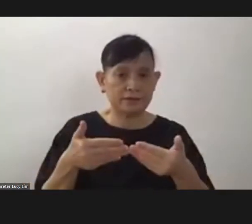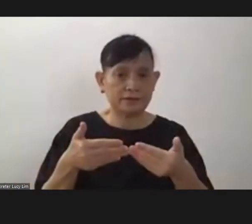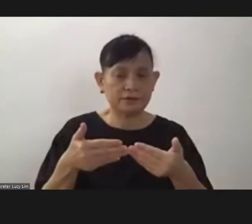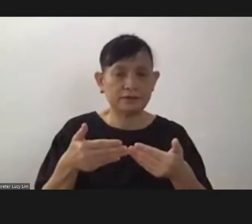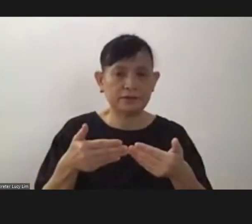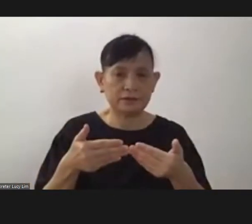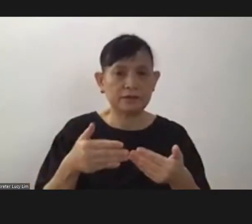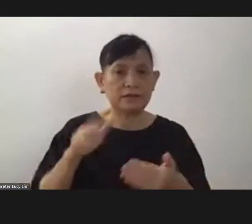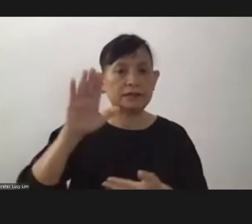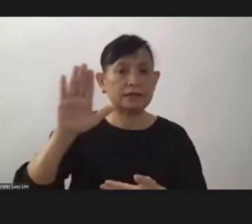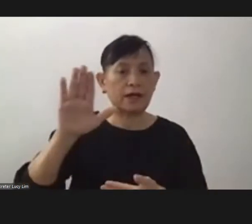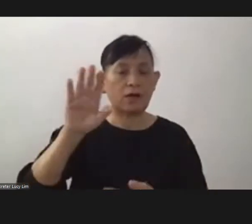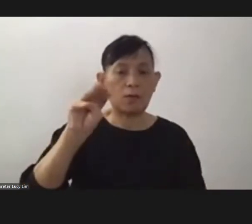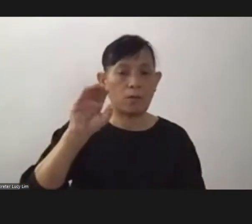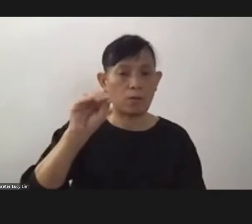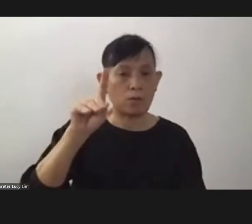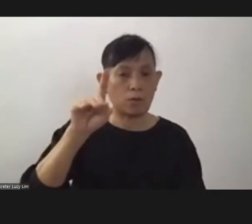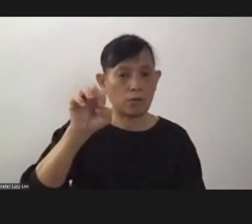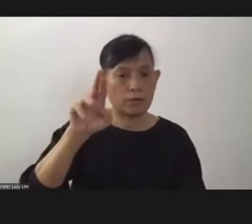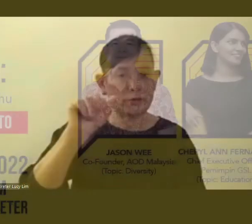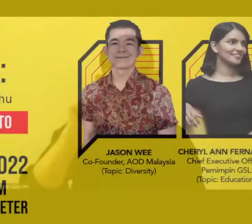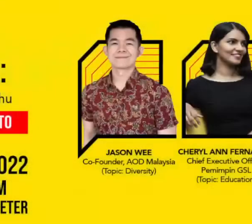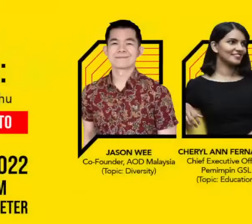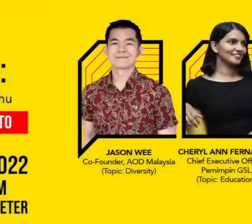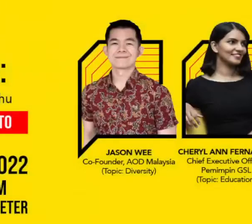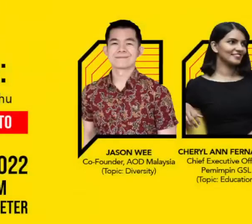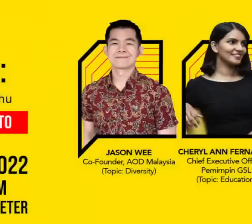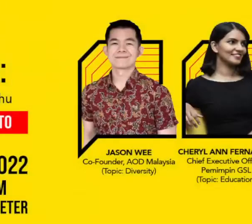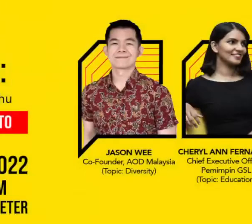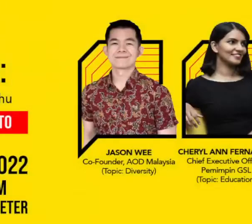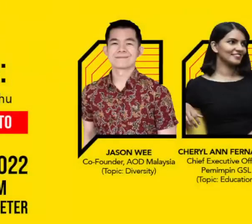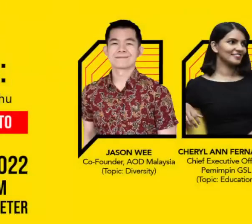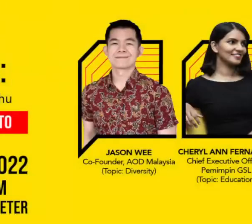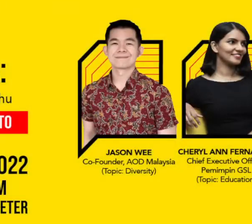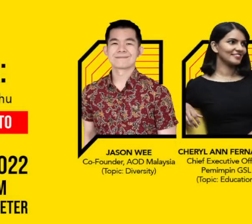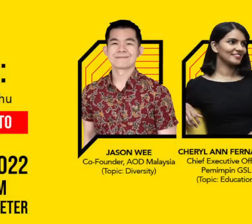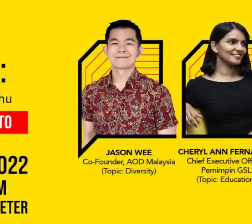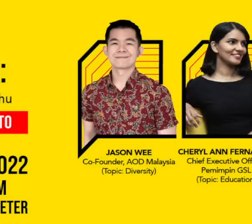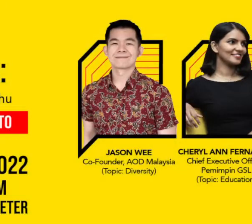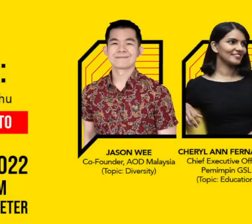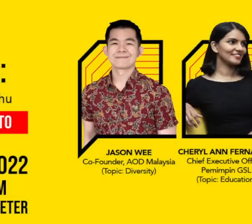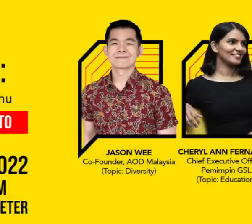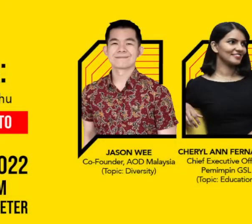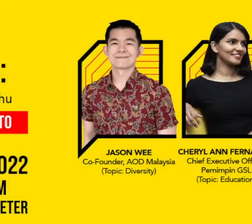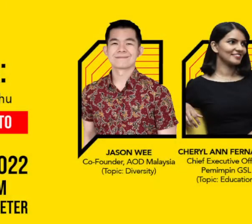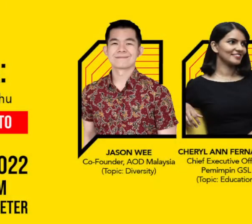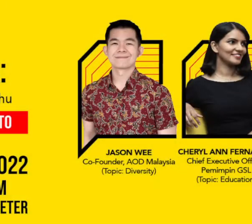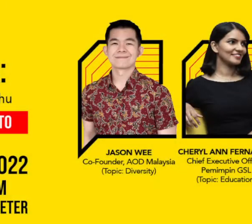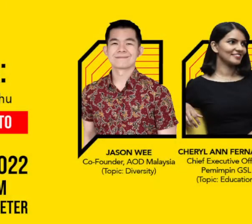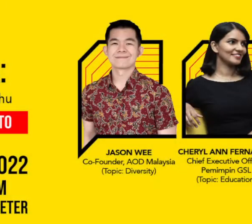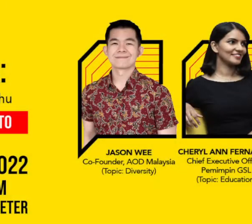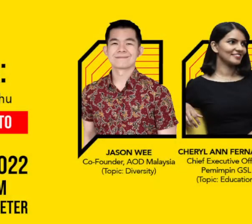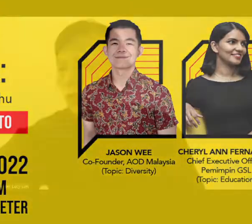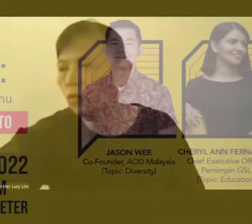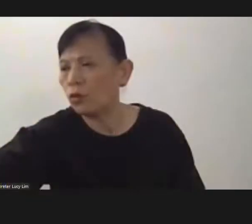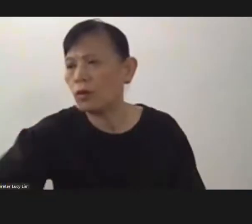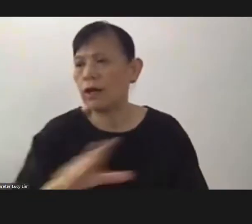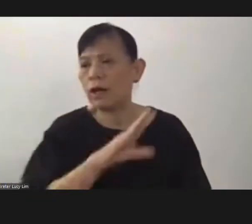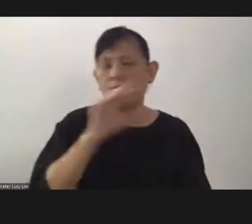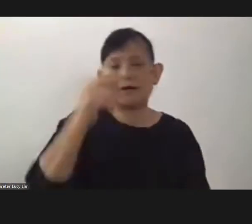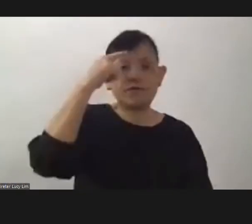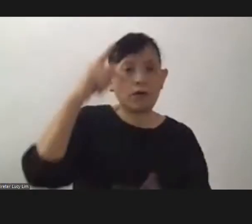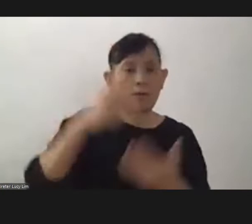esteemed moderator for the Youth Manifesto session. It is none other than Mahirah Marzuki, the program